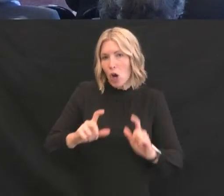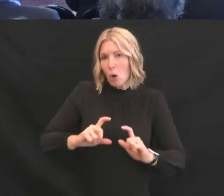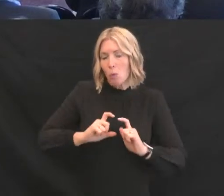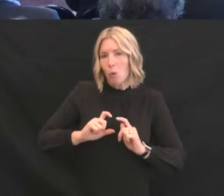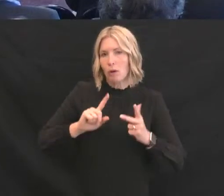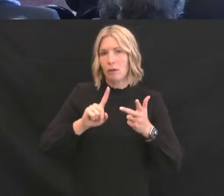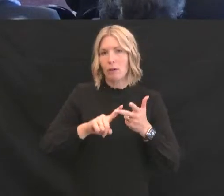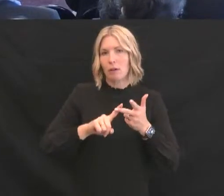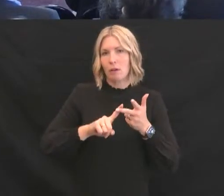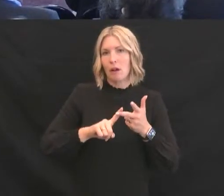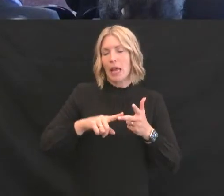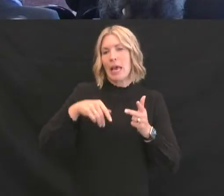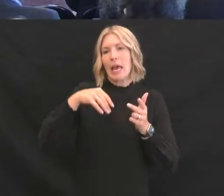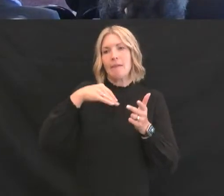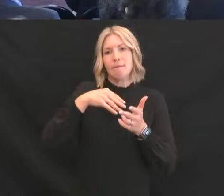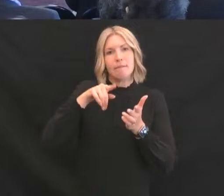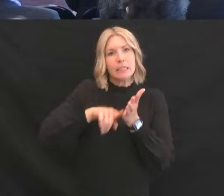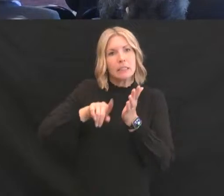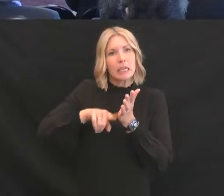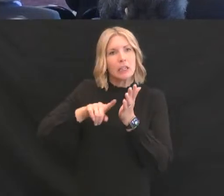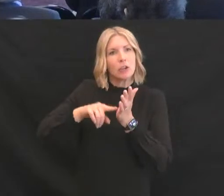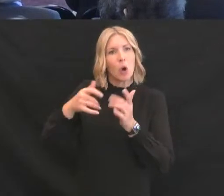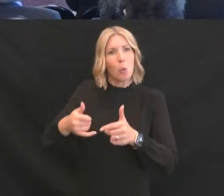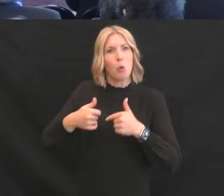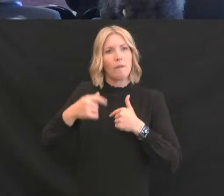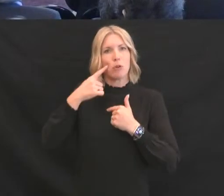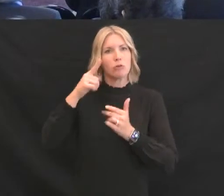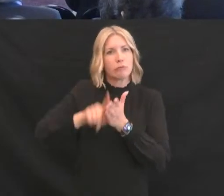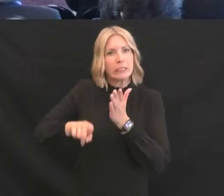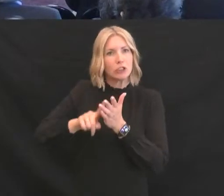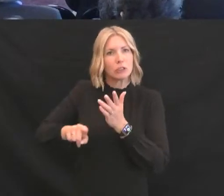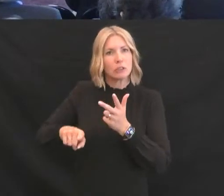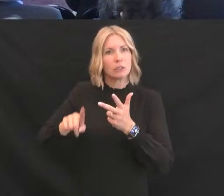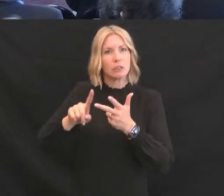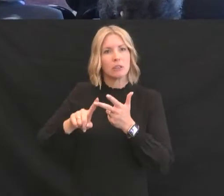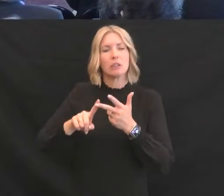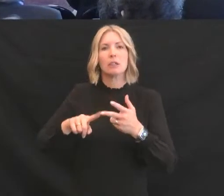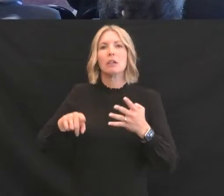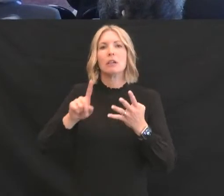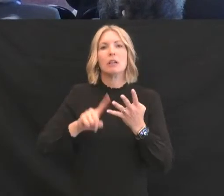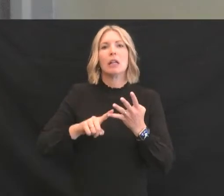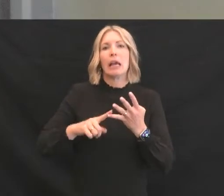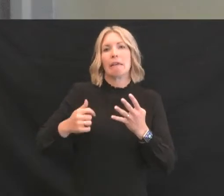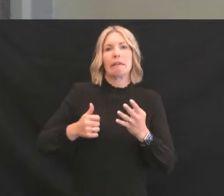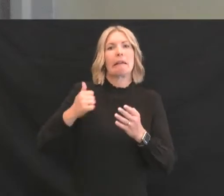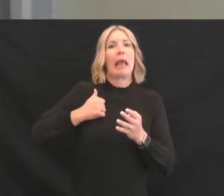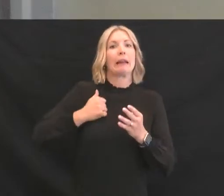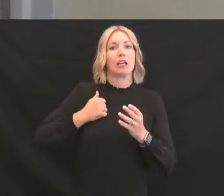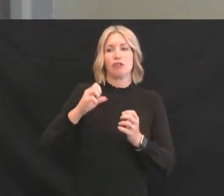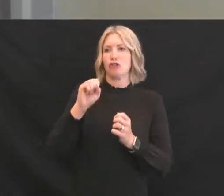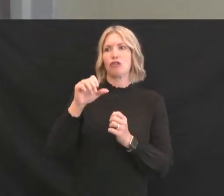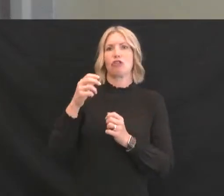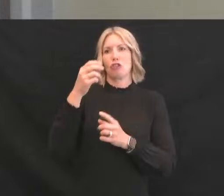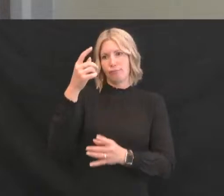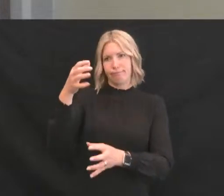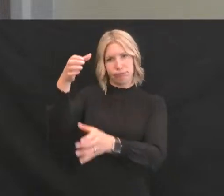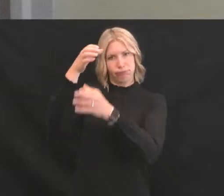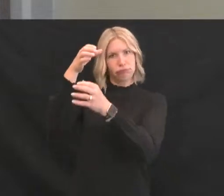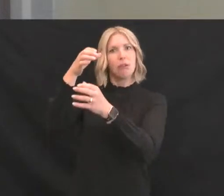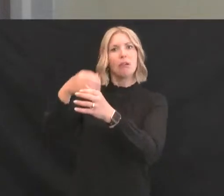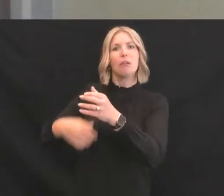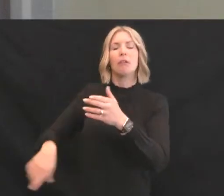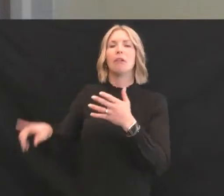for Outstanding Research, Arthritis Society of Canada Scholar, Canadian Institutes of